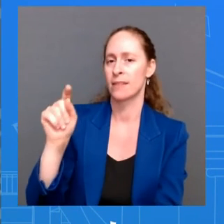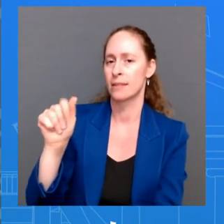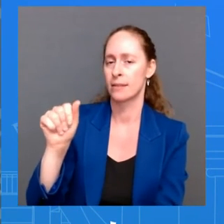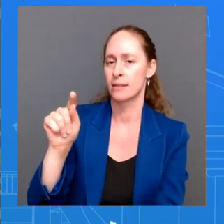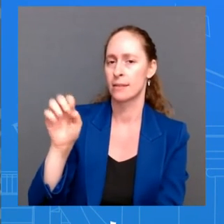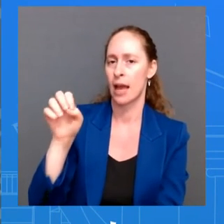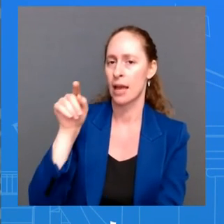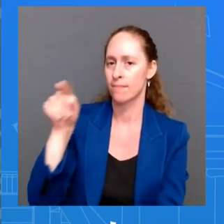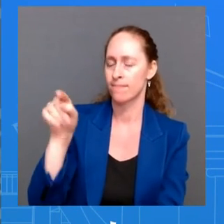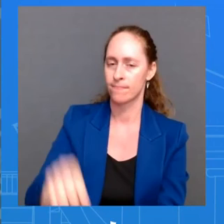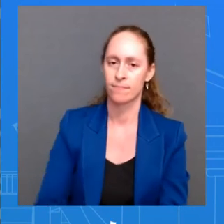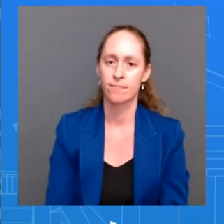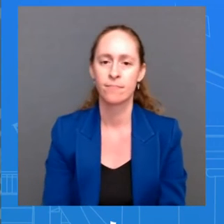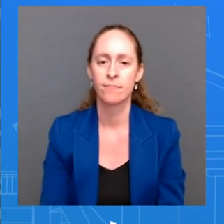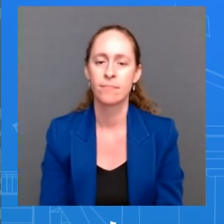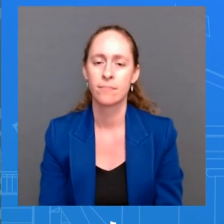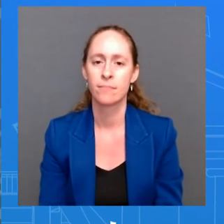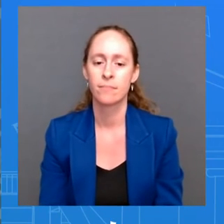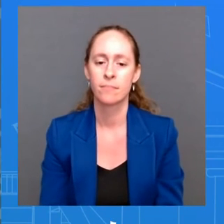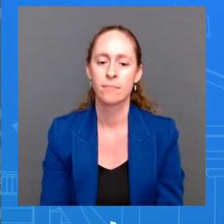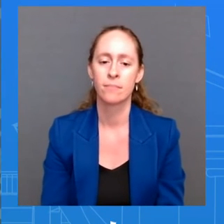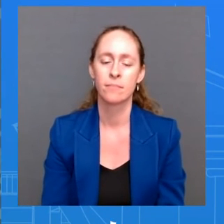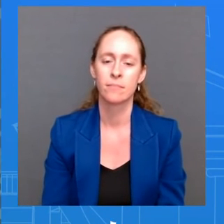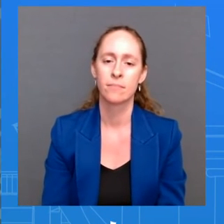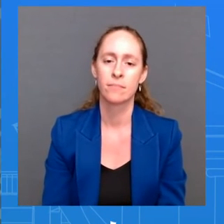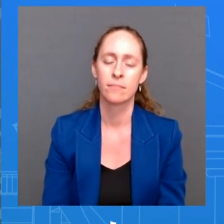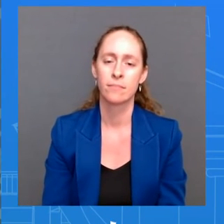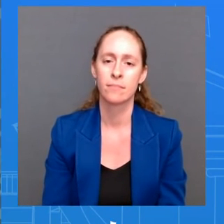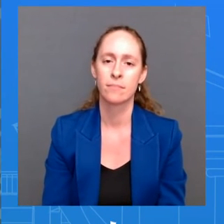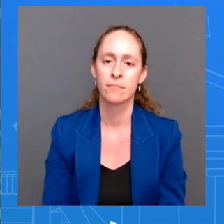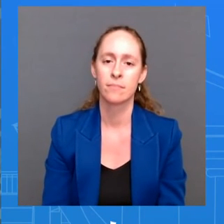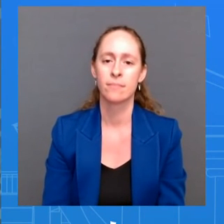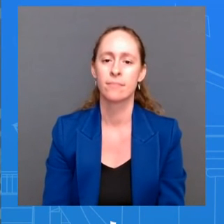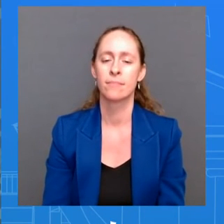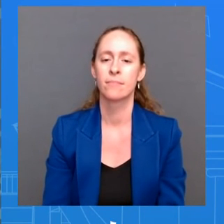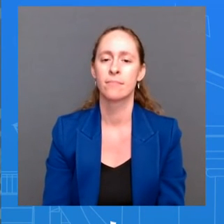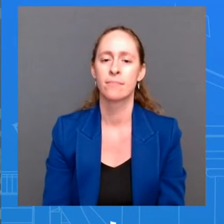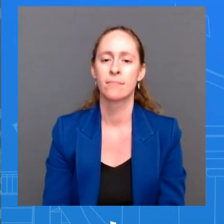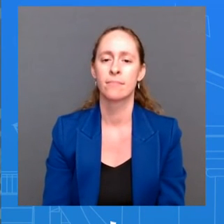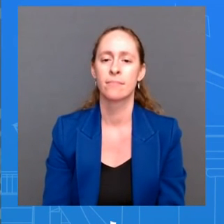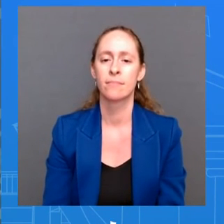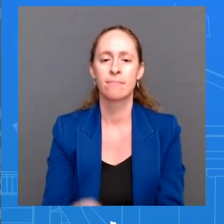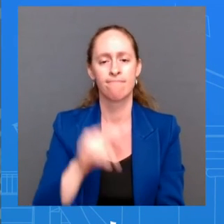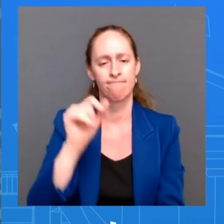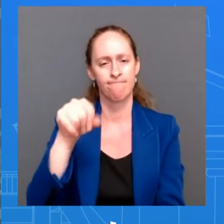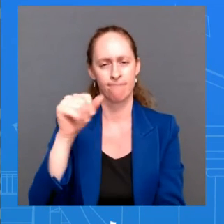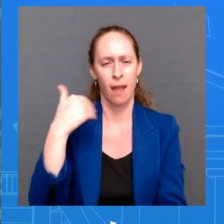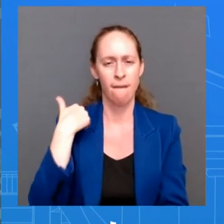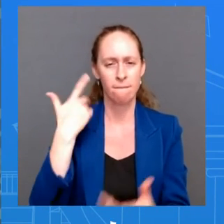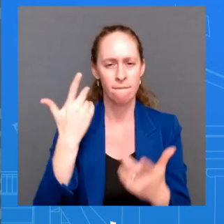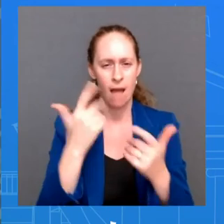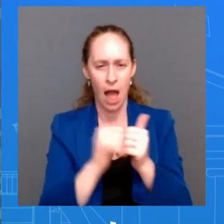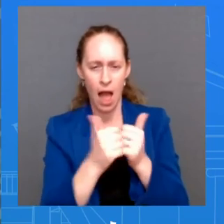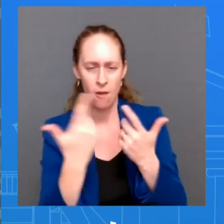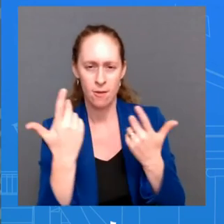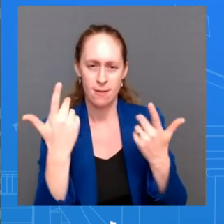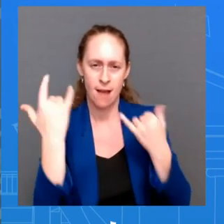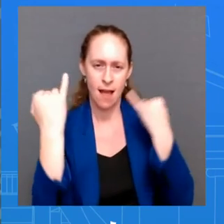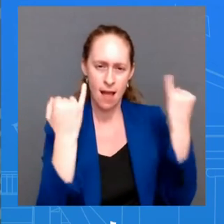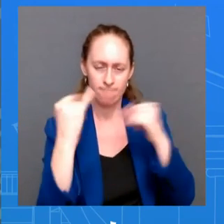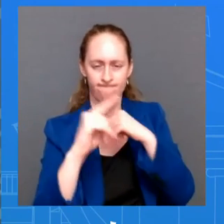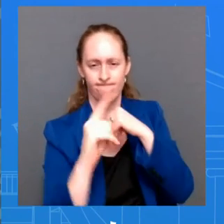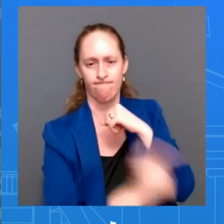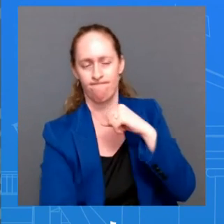with a range of other proposals to impose further cost on Russia. So that's how it's determined. But for